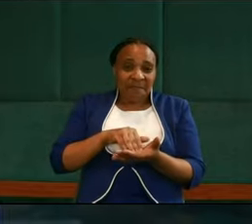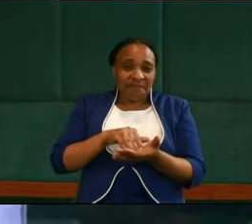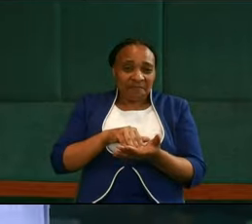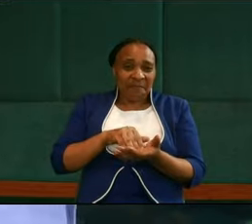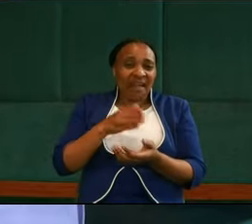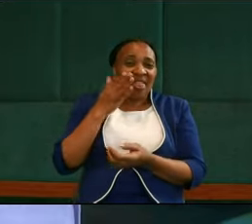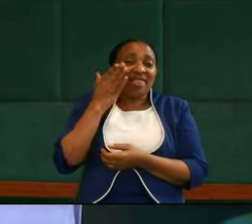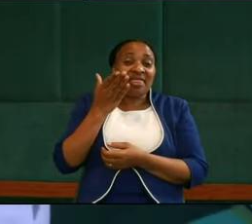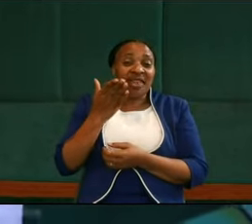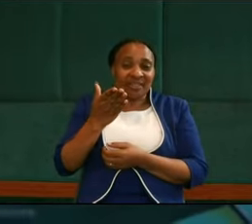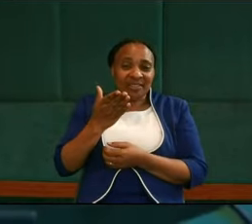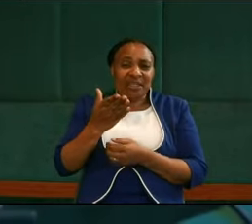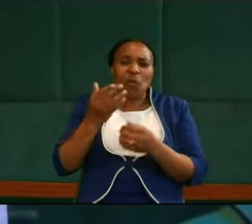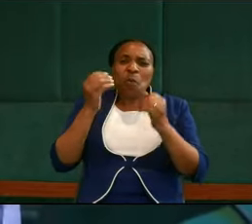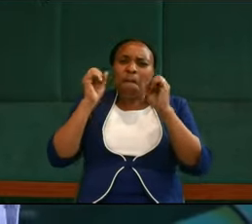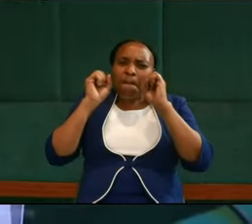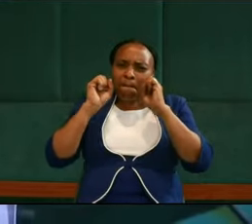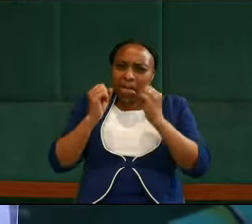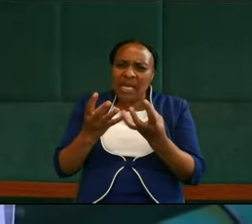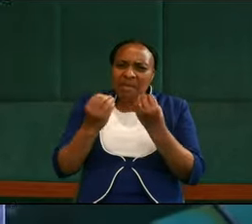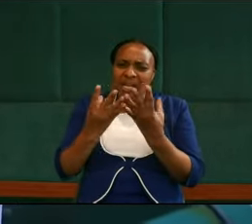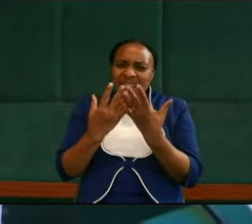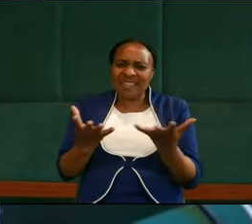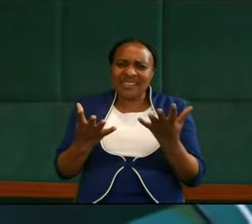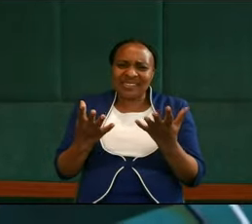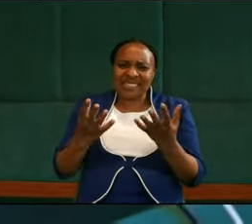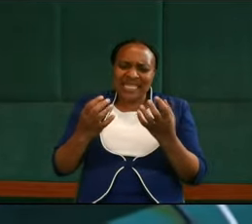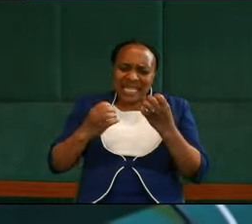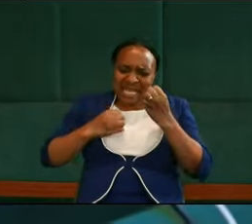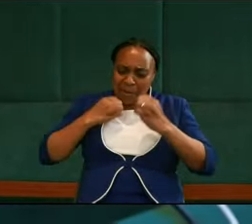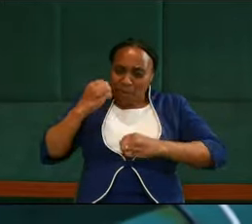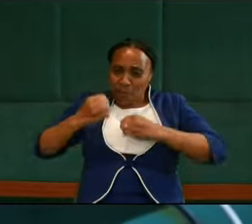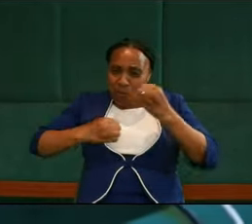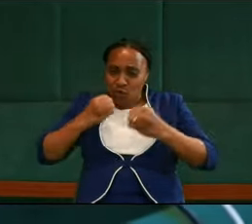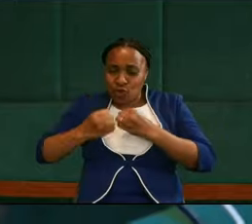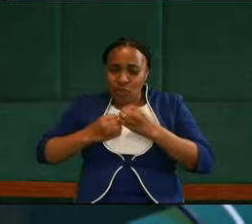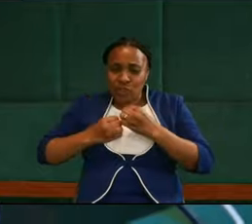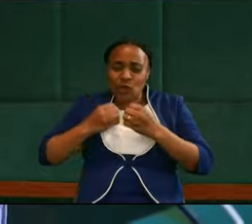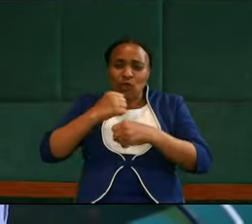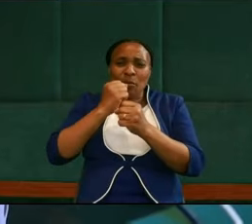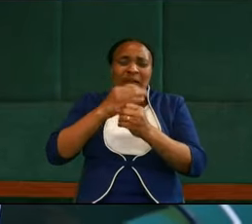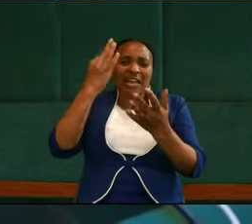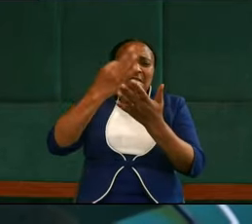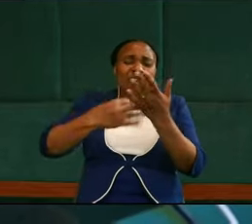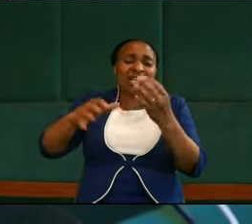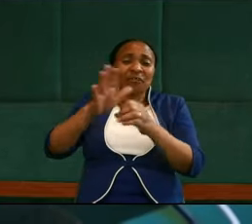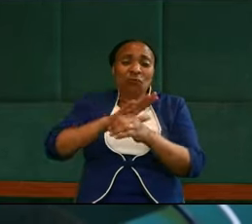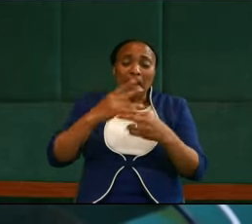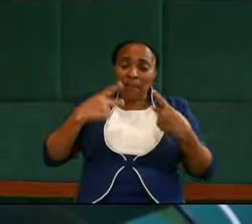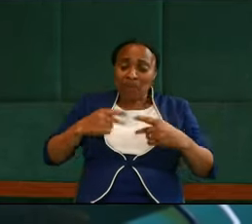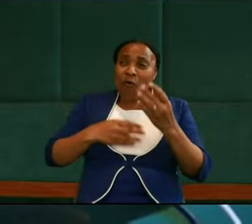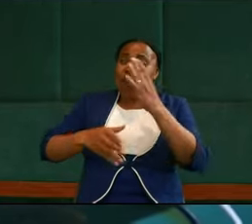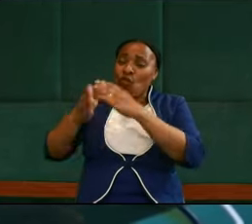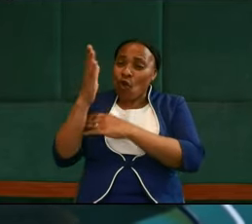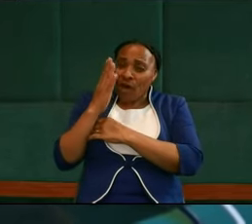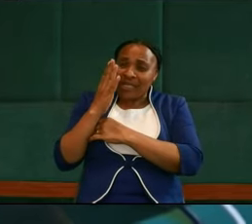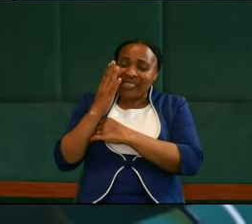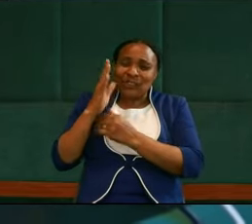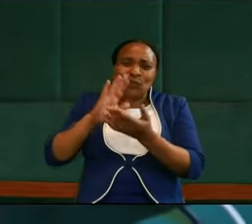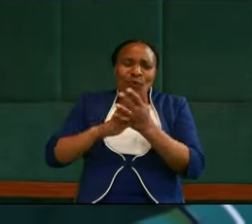will be a deliberate law set in motion to make faithful worshipers of God very